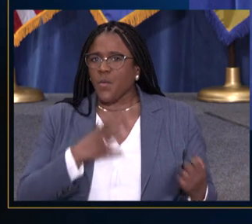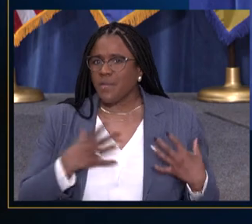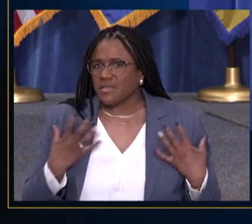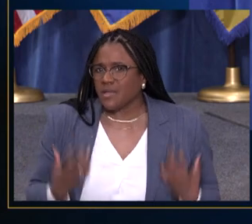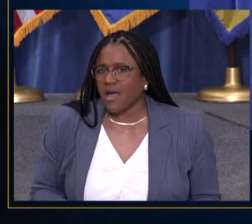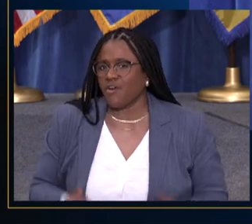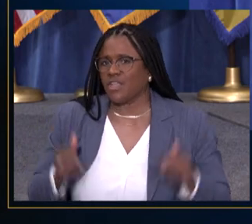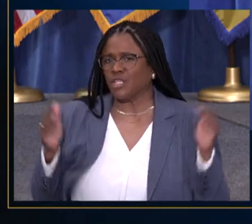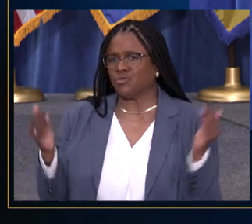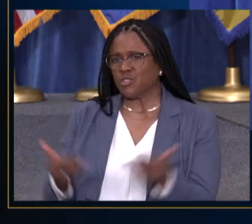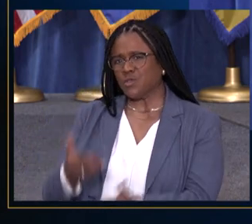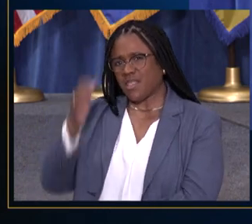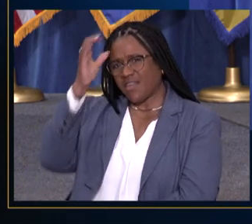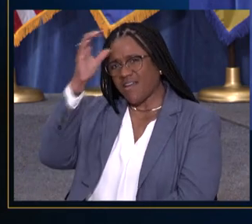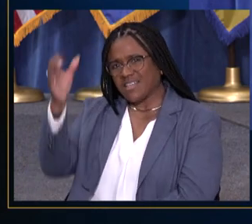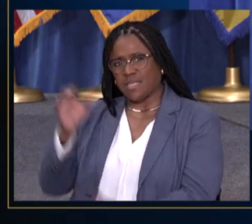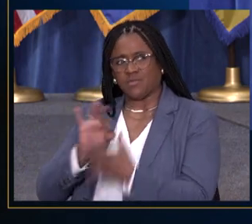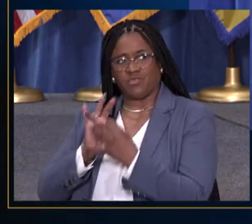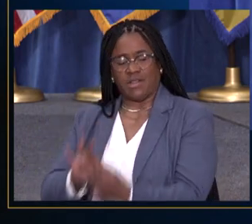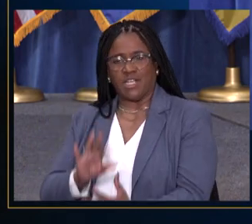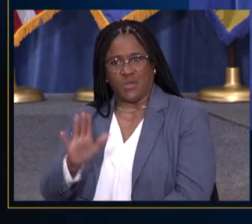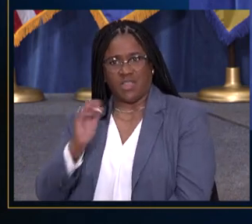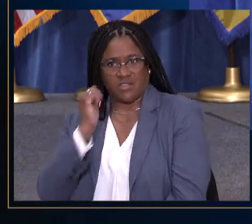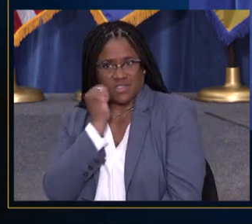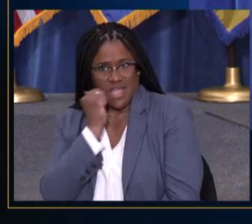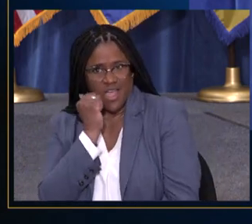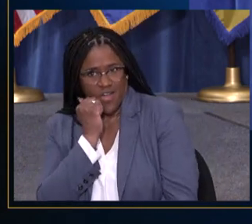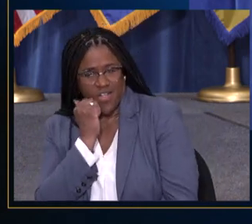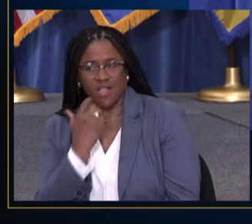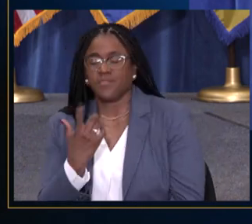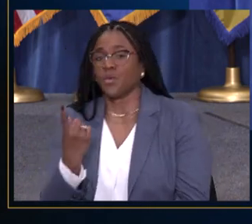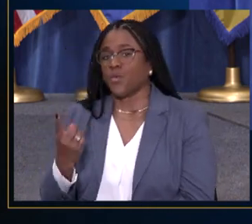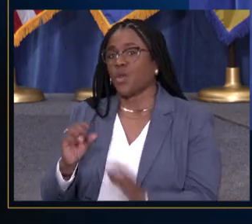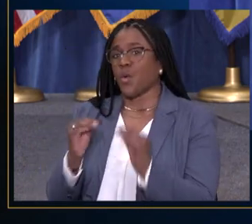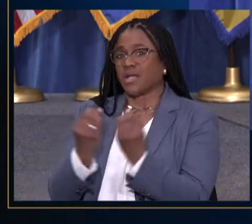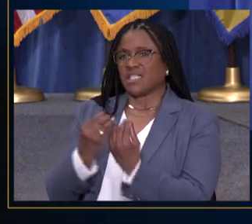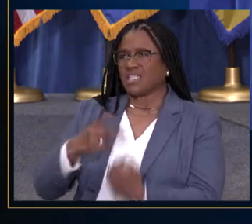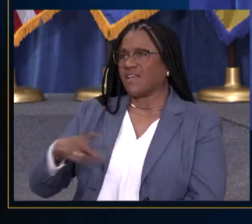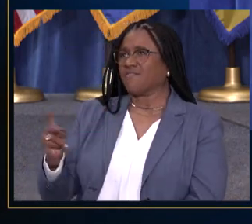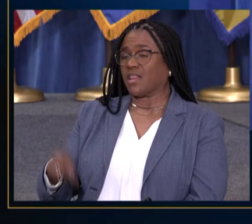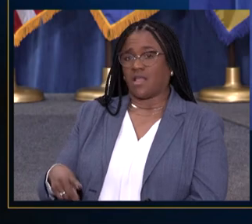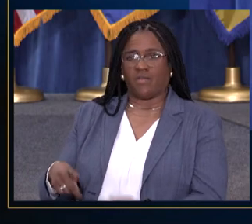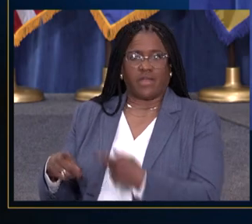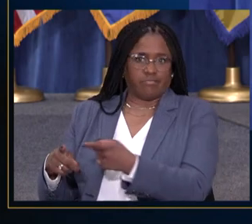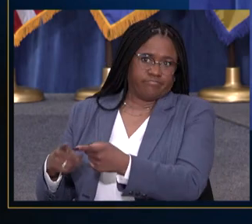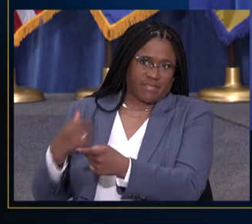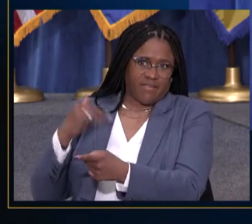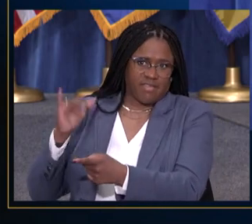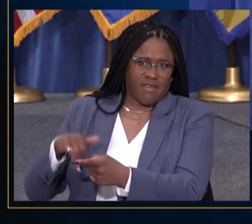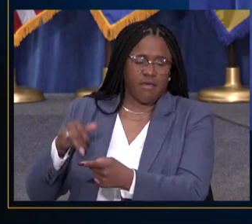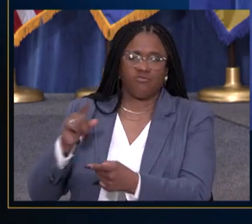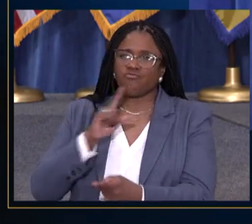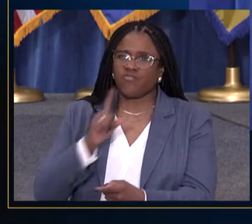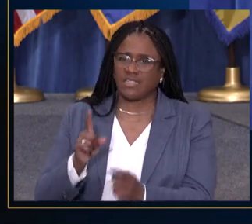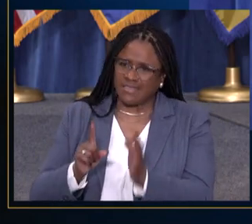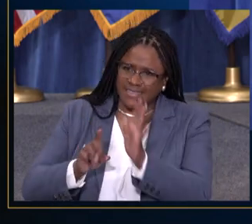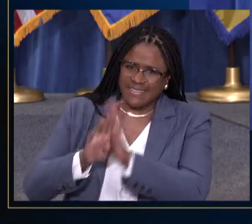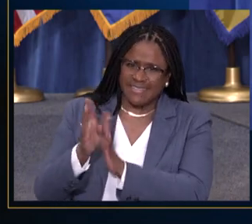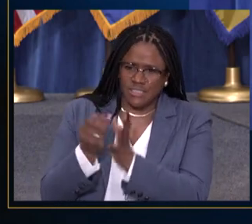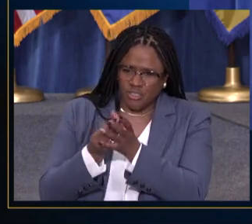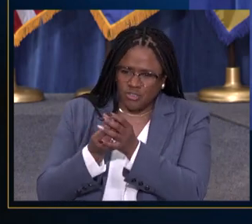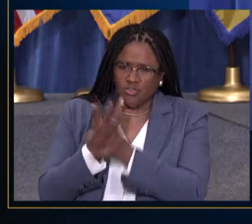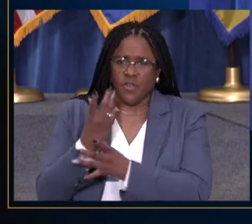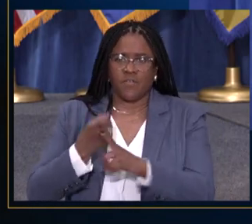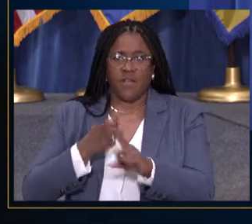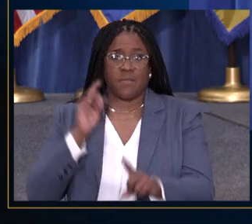introducing those concepts even about their cycles. One of the organizations out of Philadelphia, and I think that the evolution from a federal level is